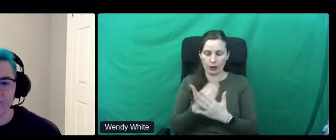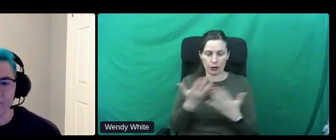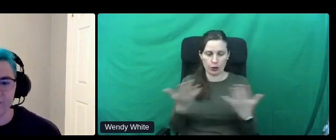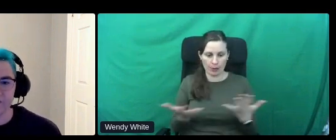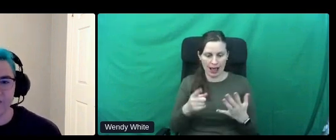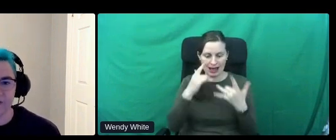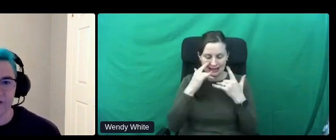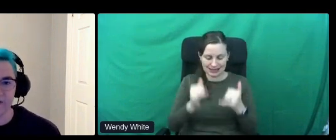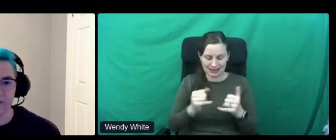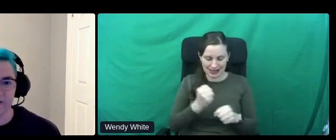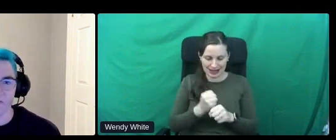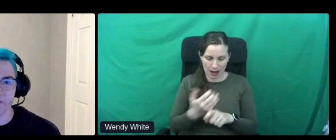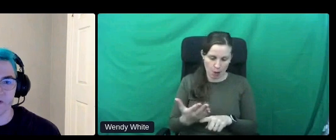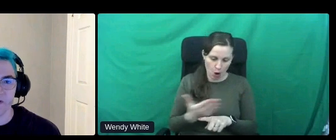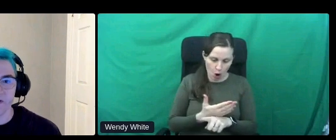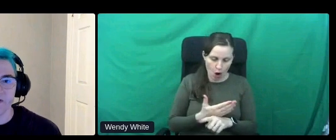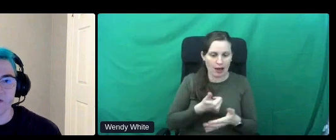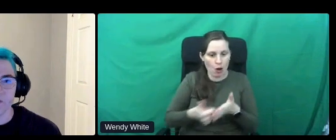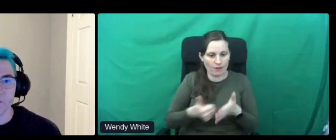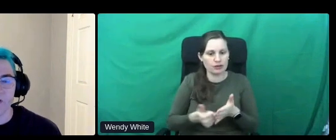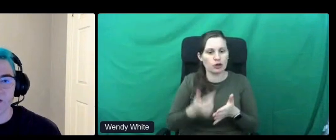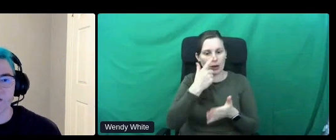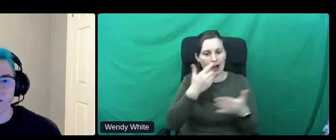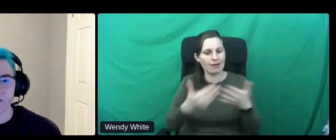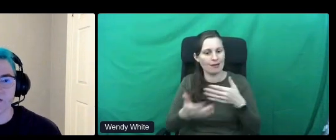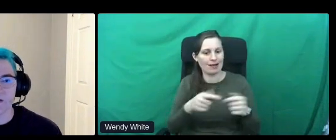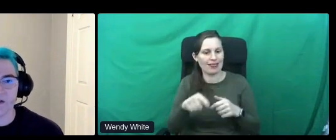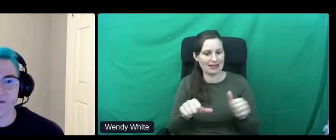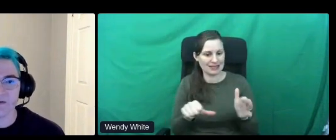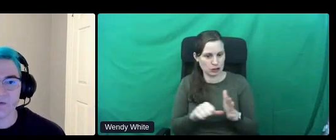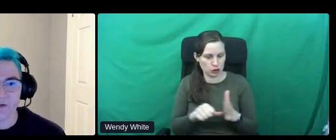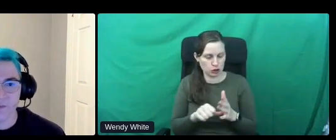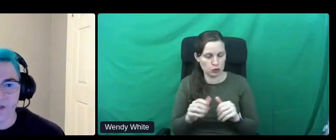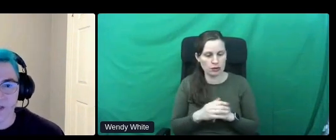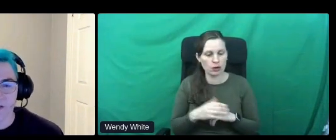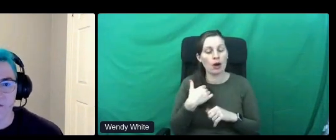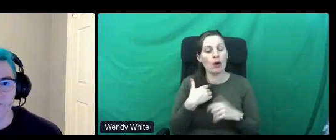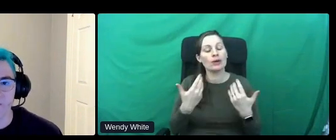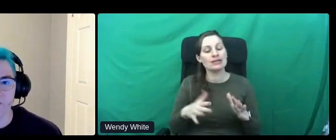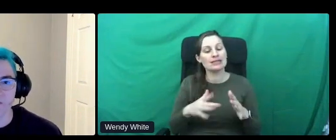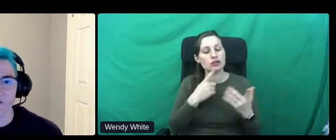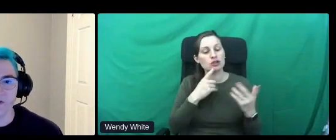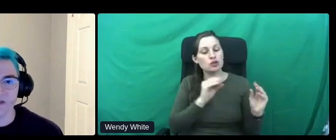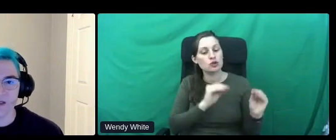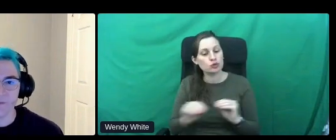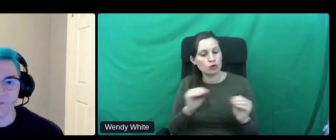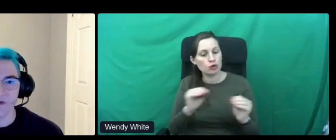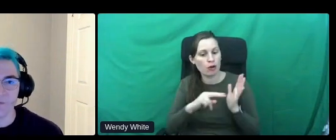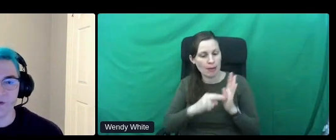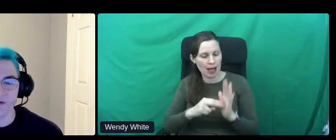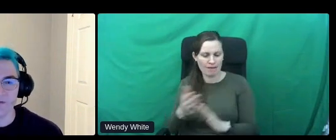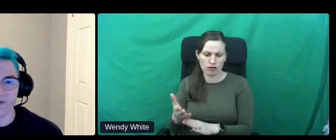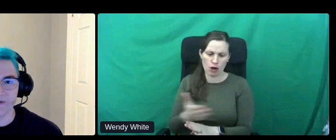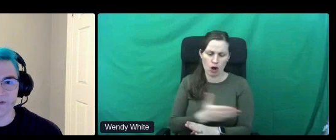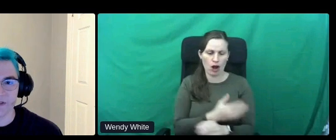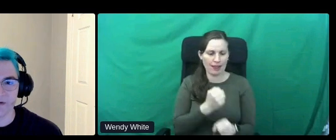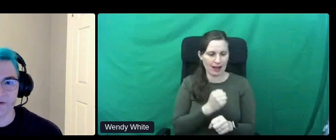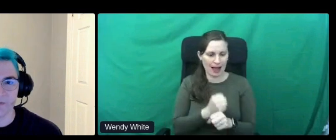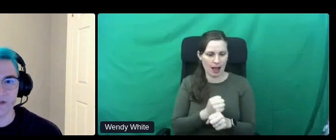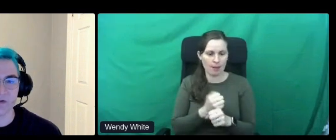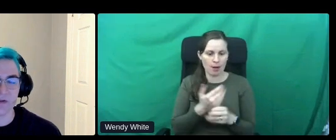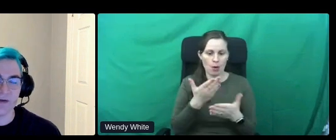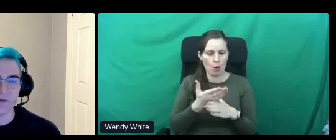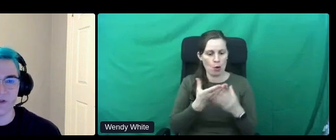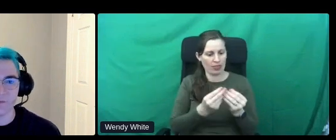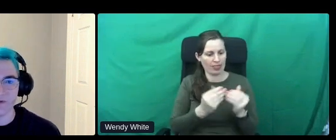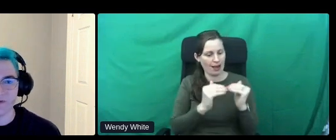early and often, you can address a lot of these issues. So we actually did tutorial planning very early on in the game, working with our level designers,